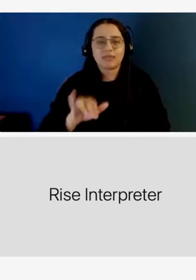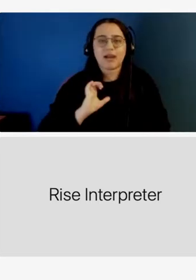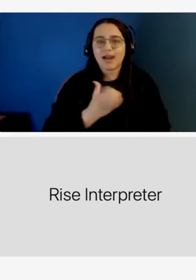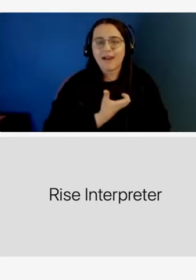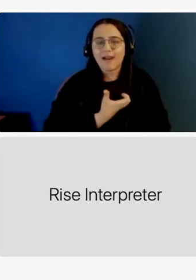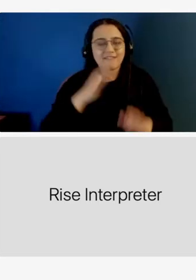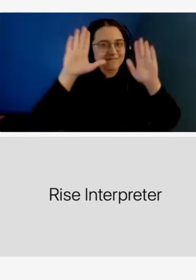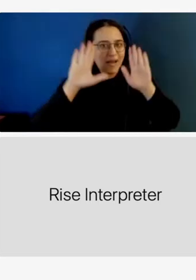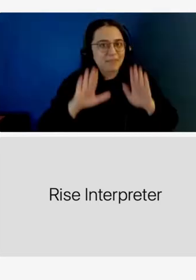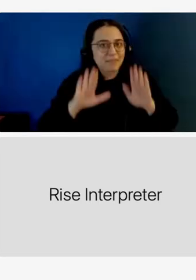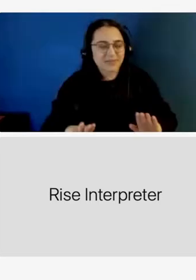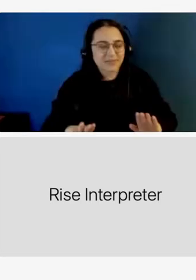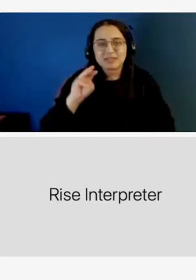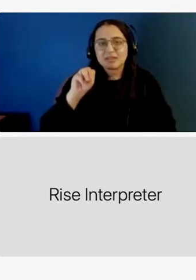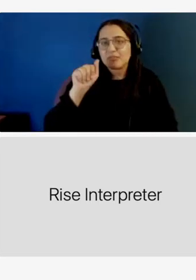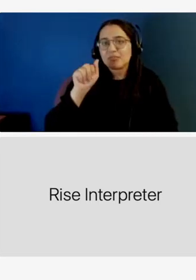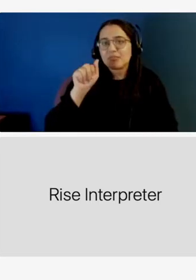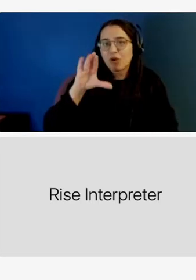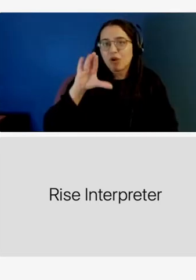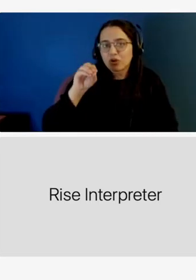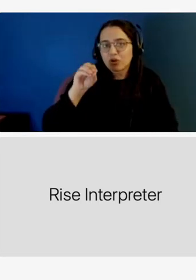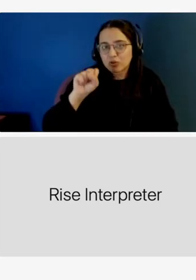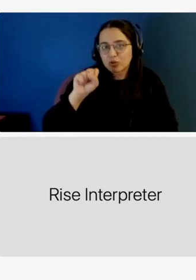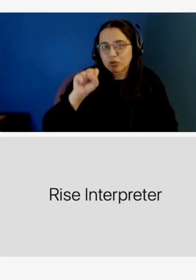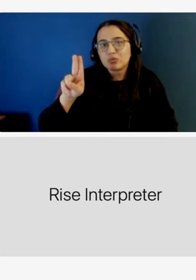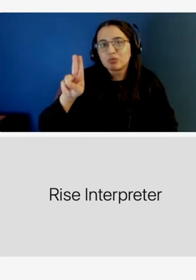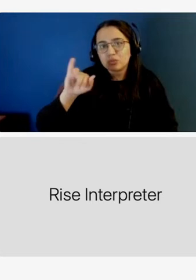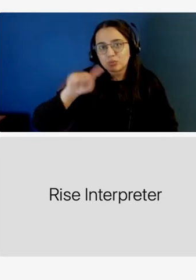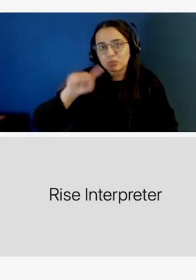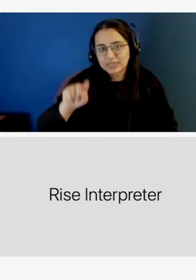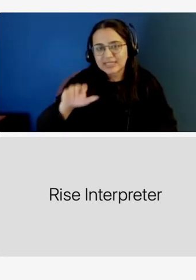Ruiz, Activities Director of Grand Terrace High School.